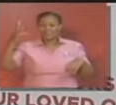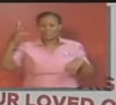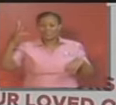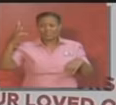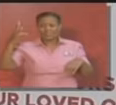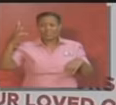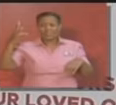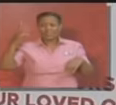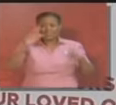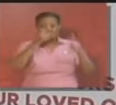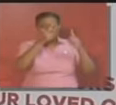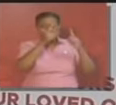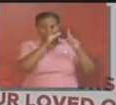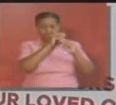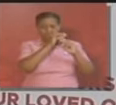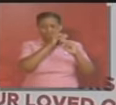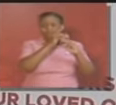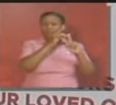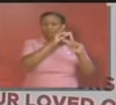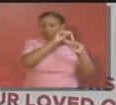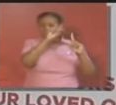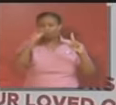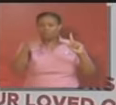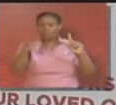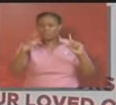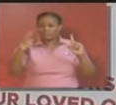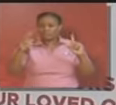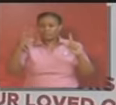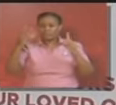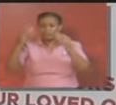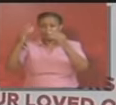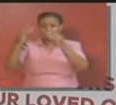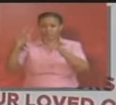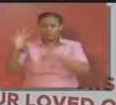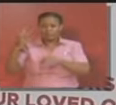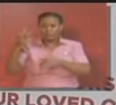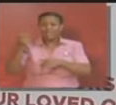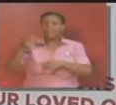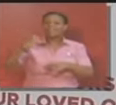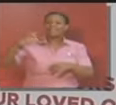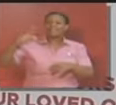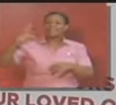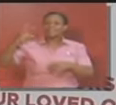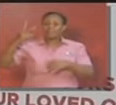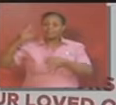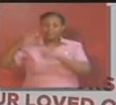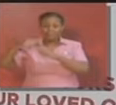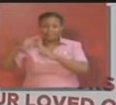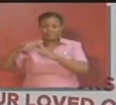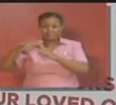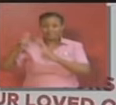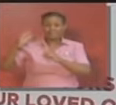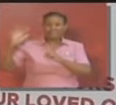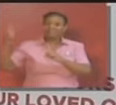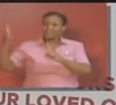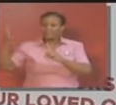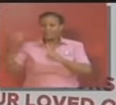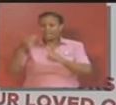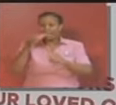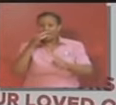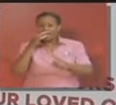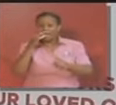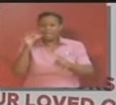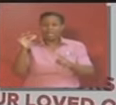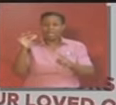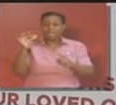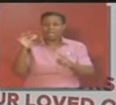all COVID positive. 5 secondary contacts, of whom 2 were COVID positive, and 1 tertiary